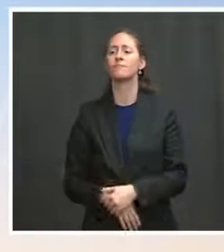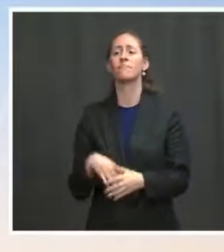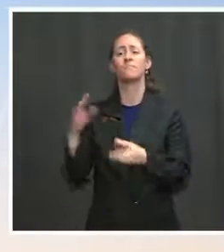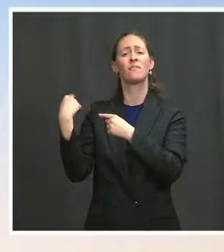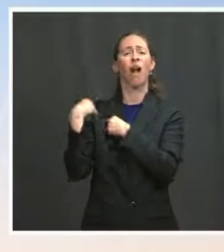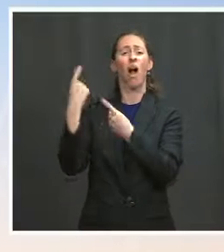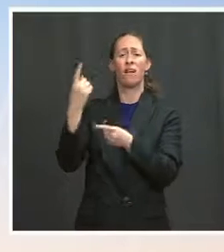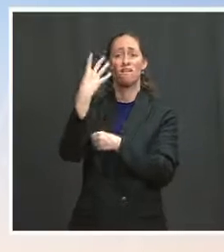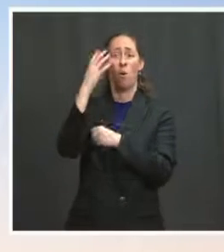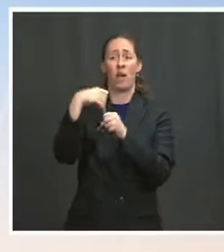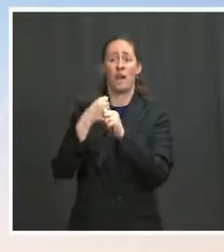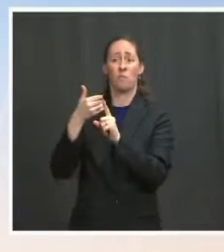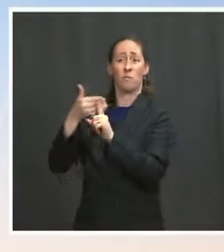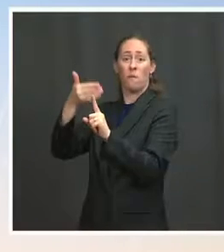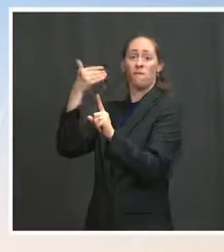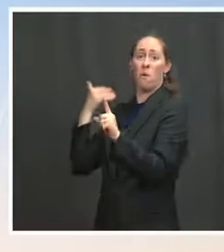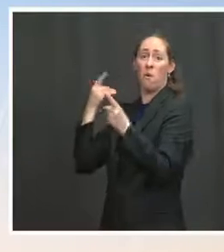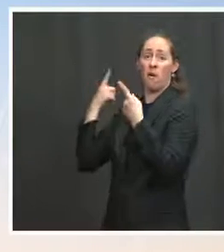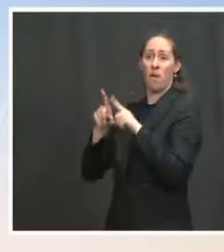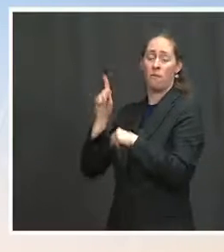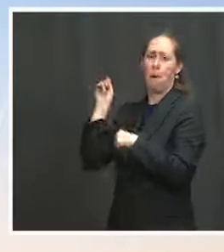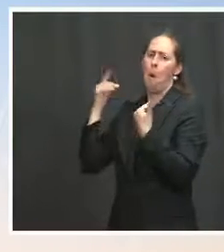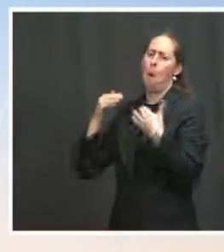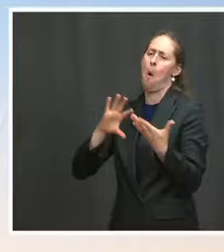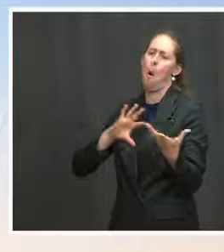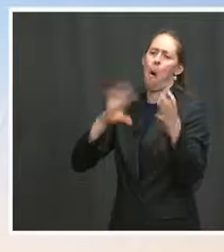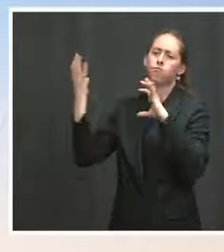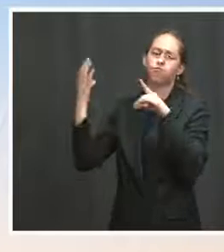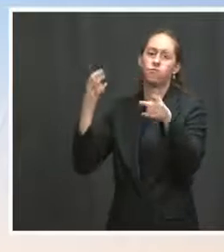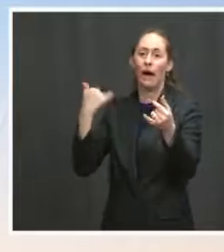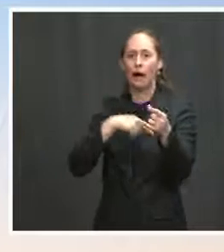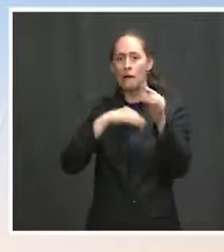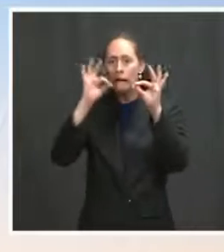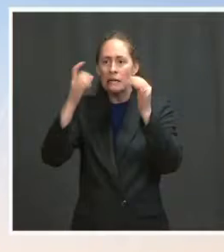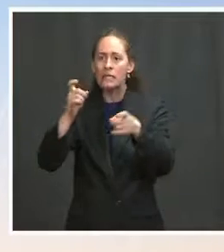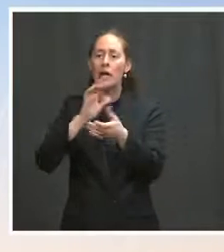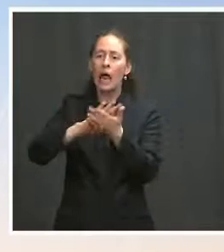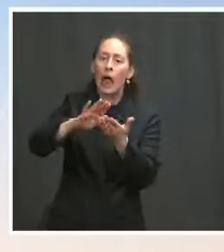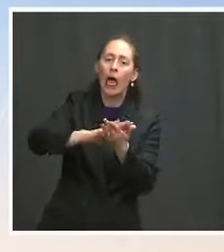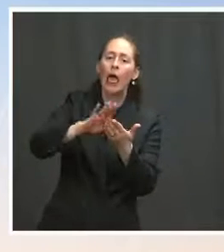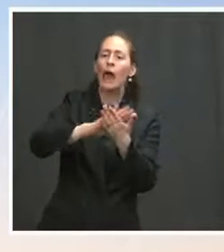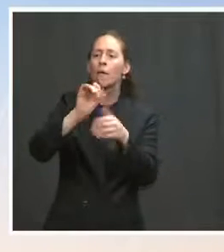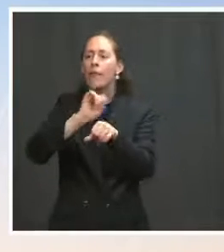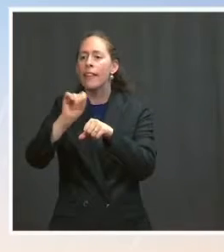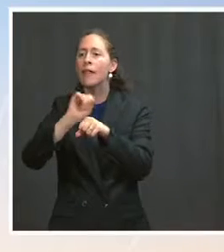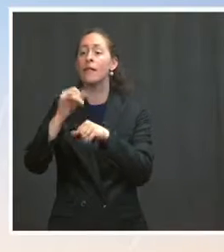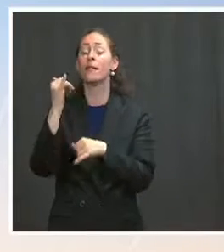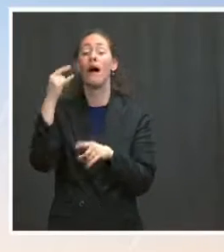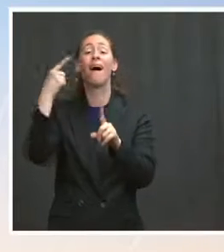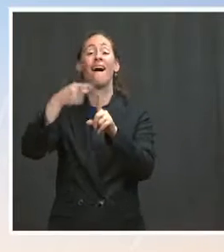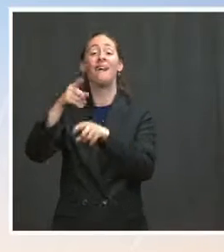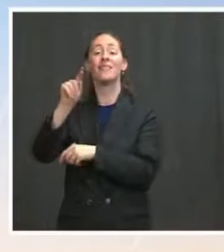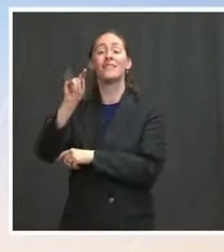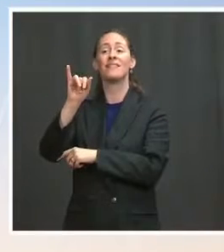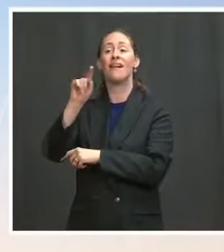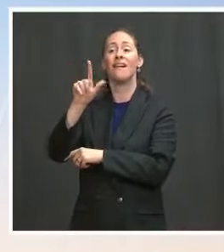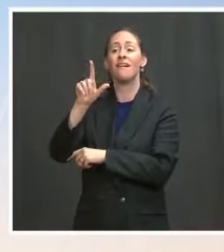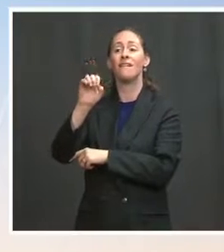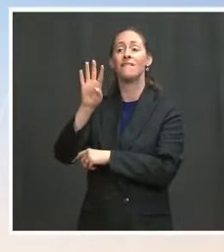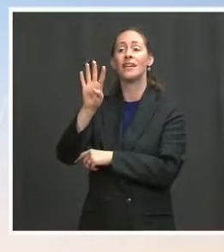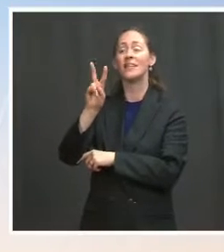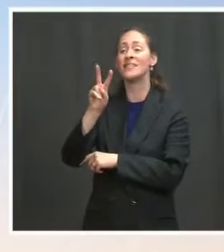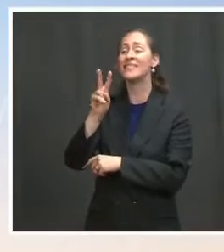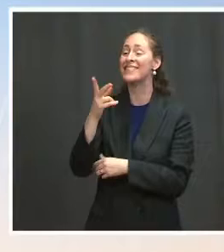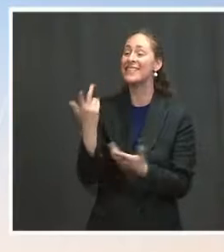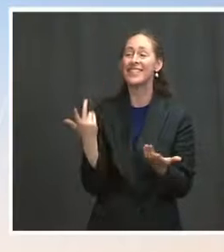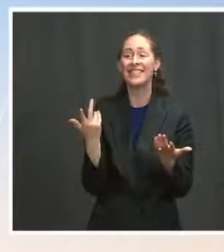front. In terms of the timeline of Title 42, I know I keep saying this to you, and I apologize, it's the same answer, but that is a decision